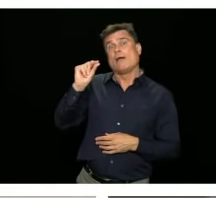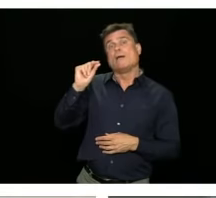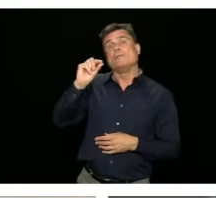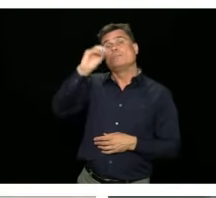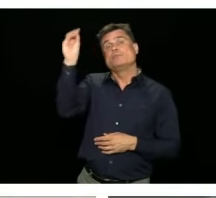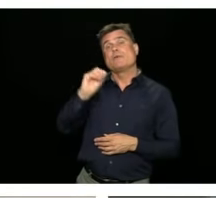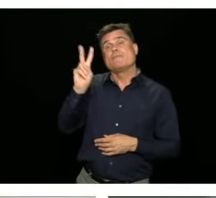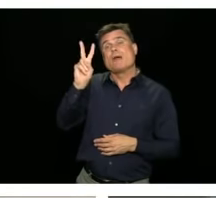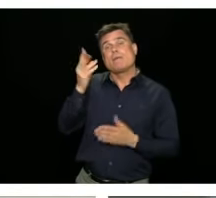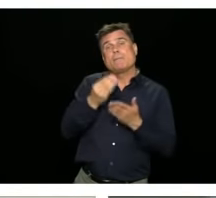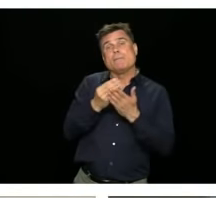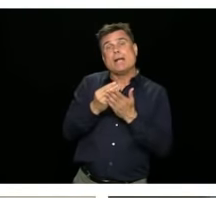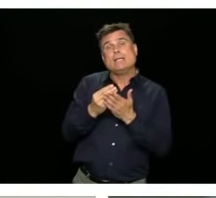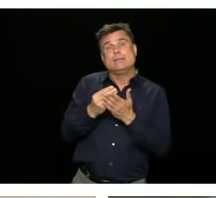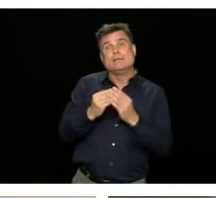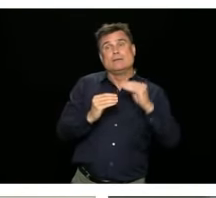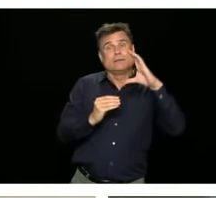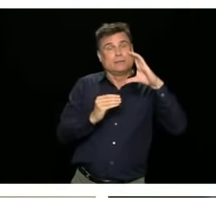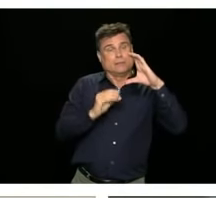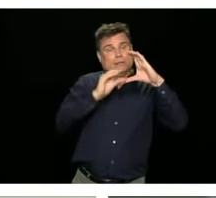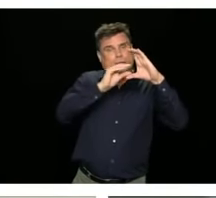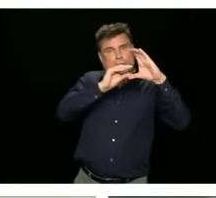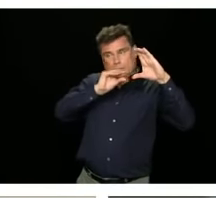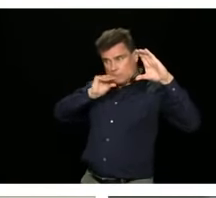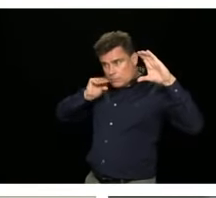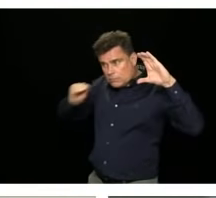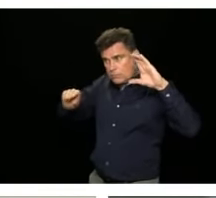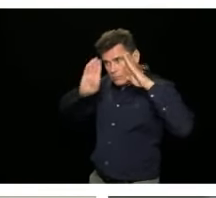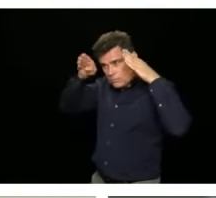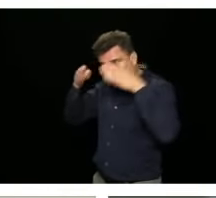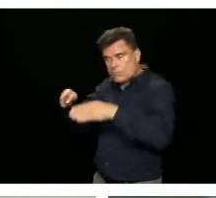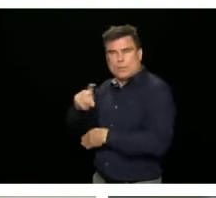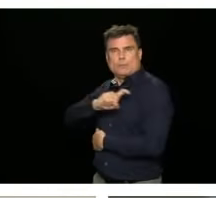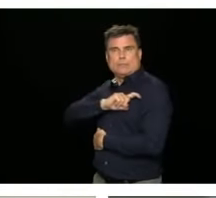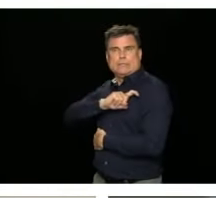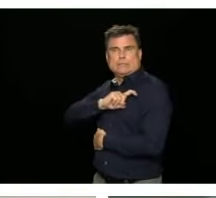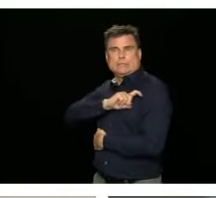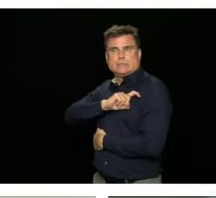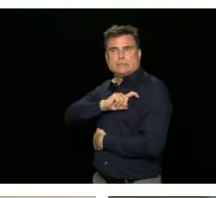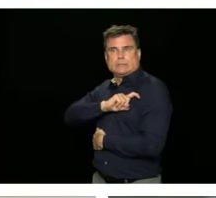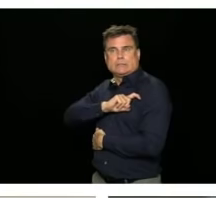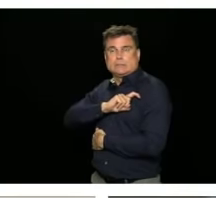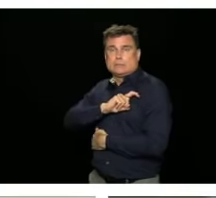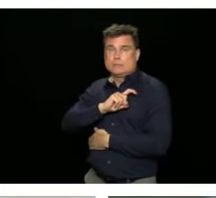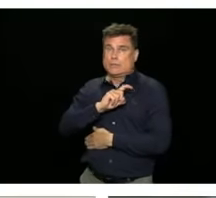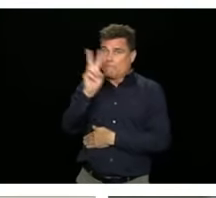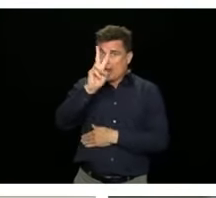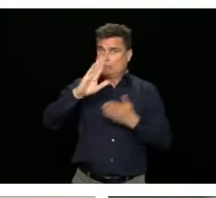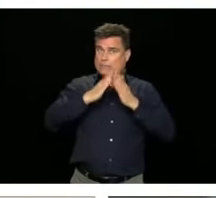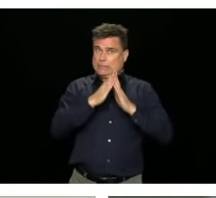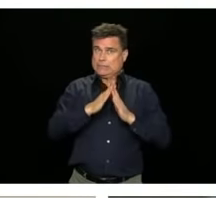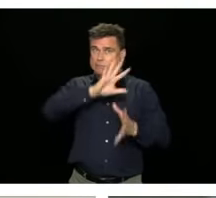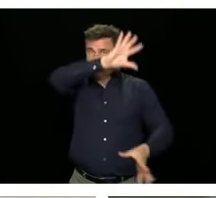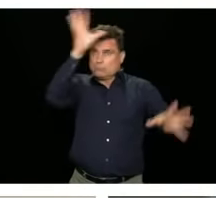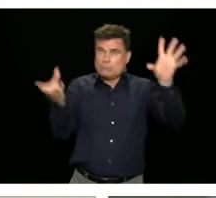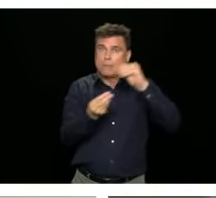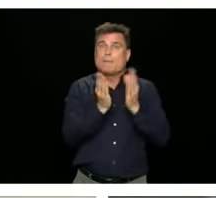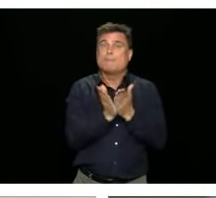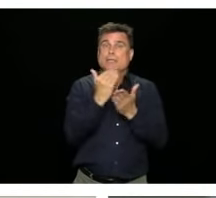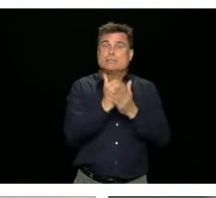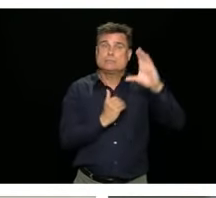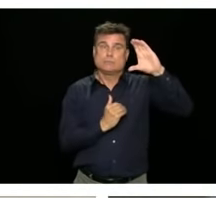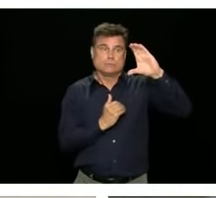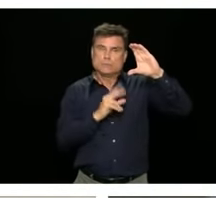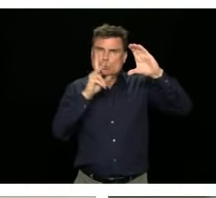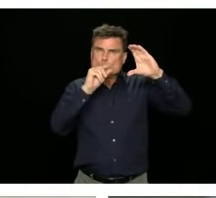the mayor suggested a 1% decrease in their budget, but simultaneously are also acknowledging that